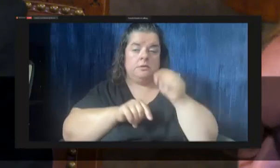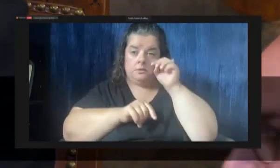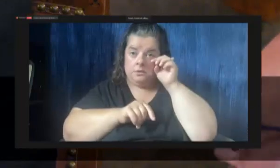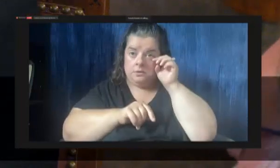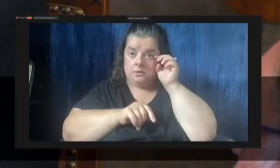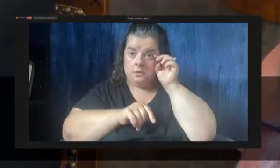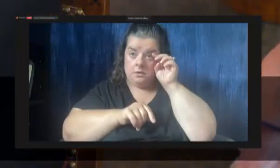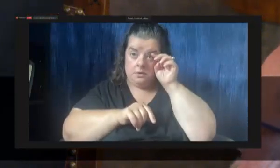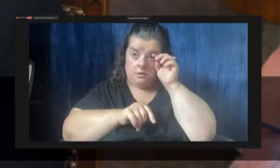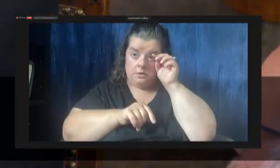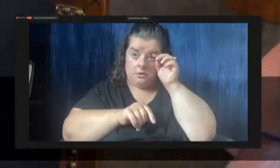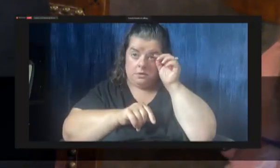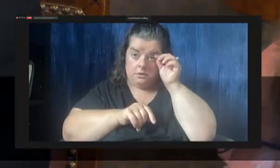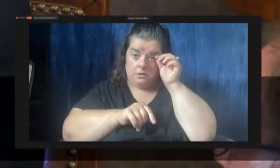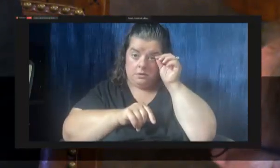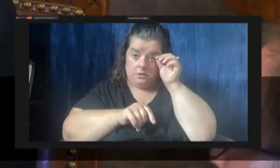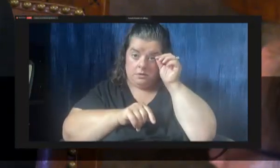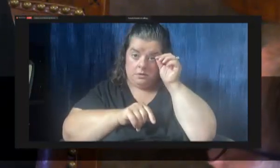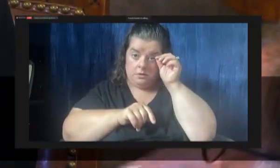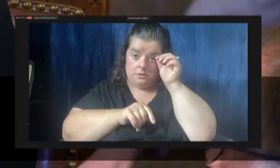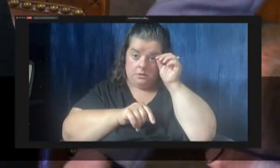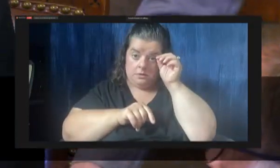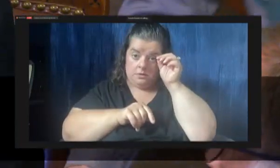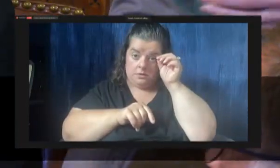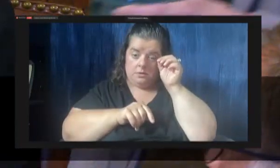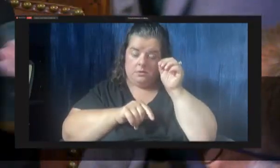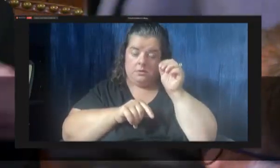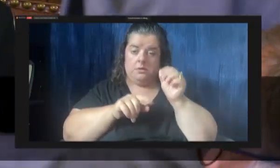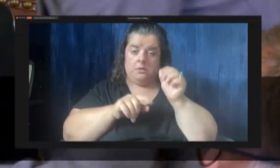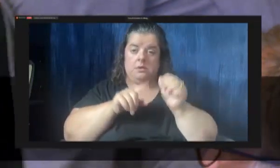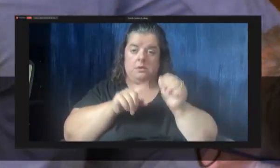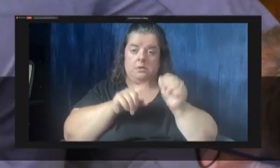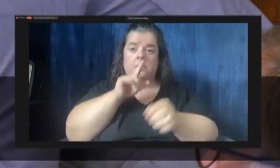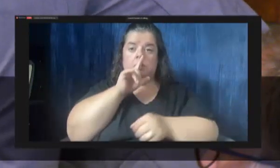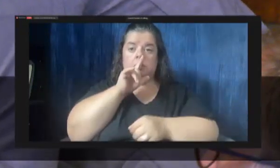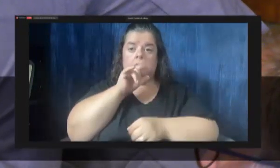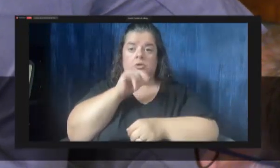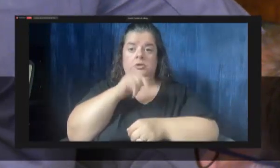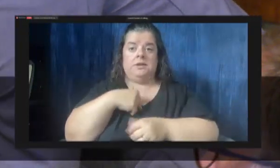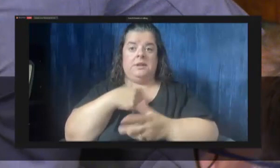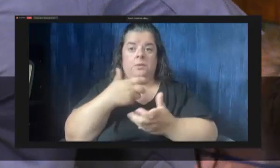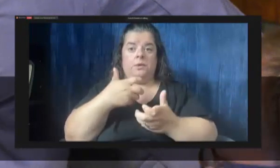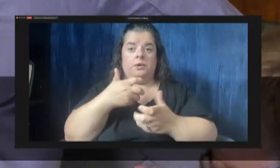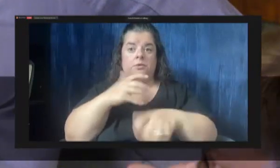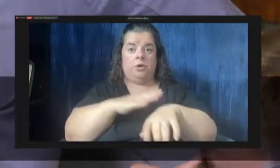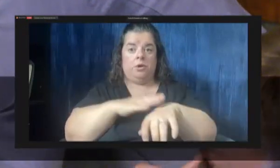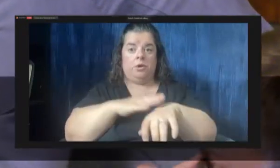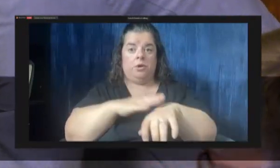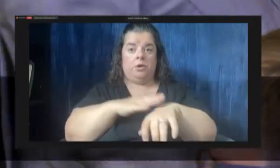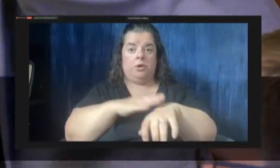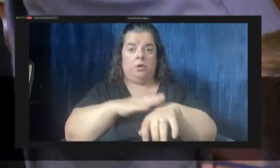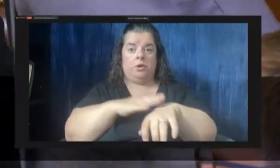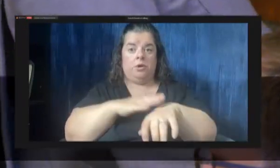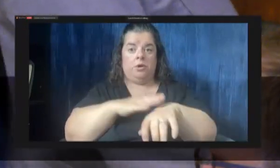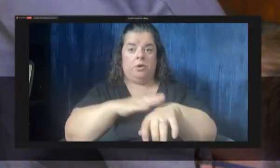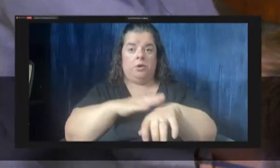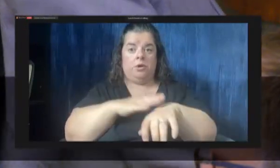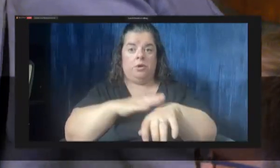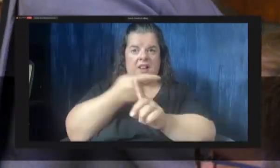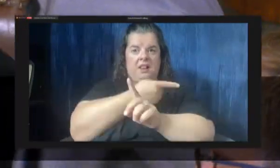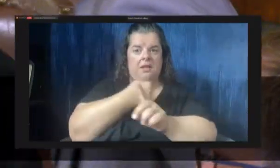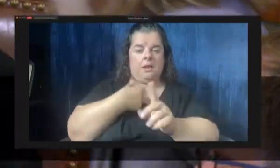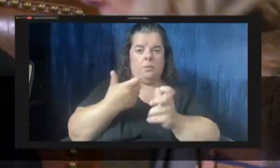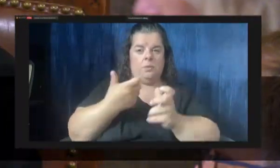actually would like to call Director Schmidt, because I have a little bit of a side turn that I'd like to bring up that I think Director